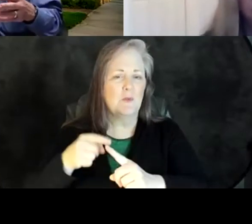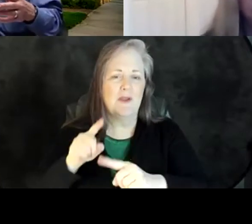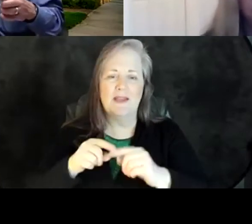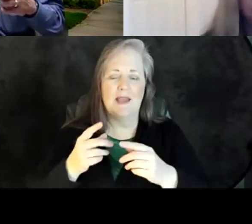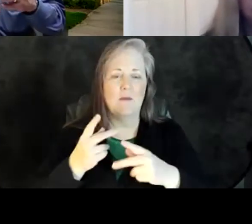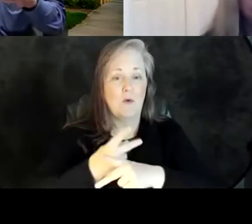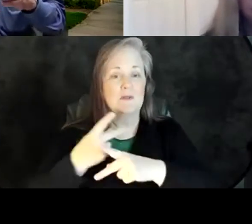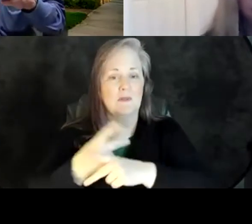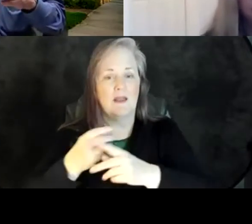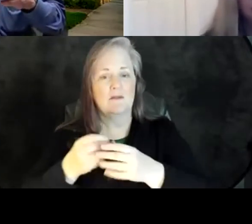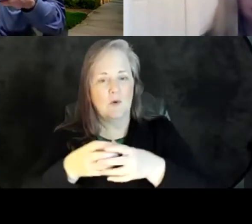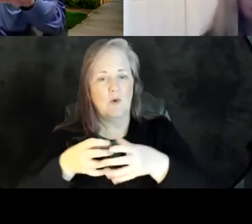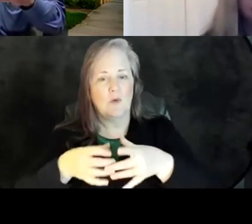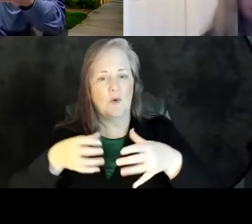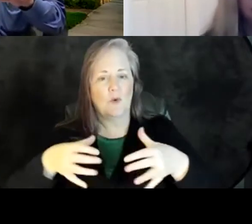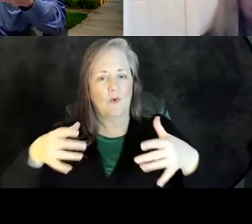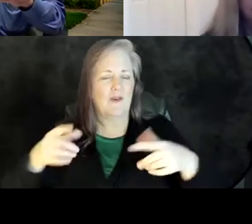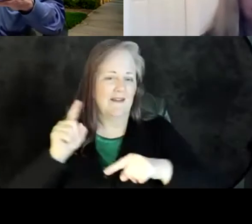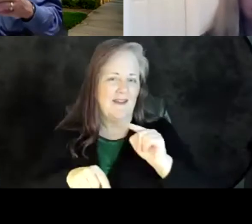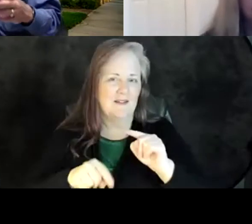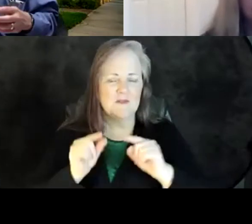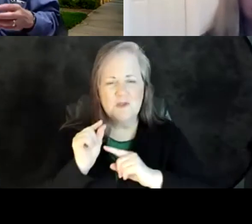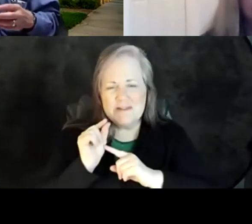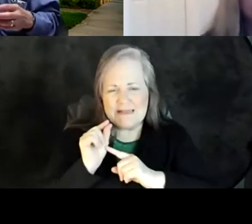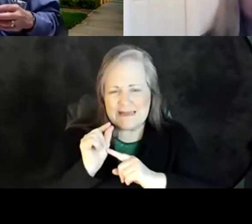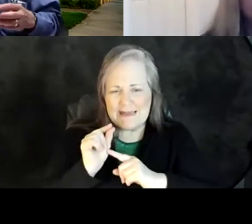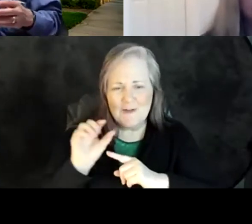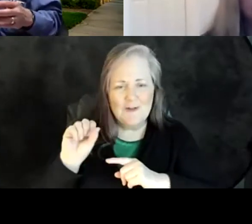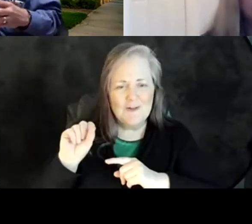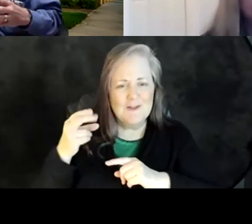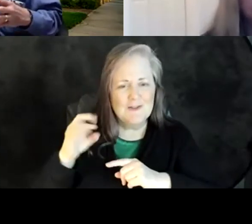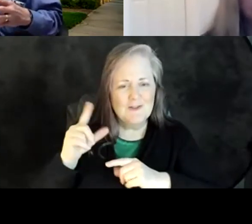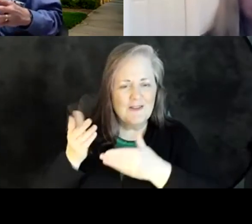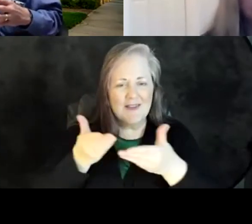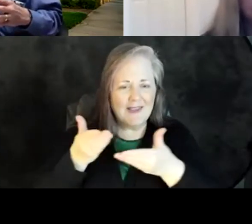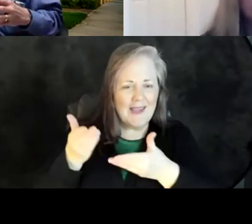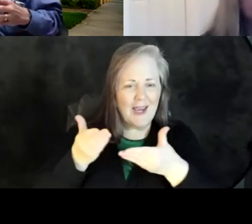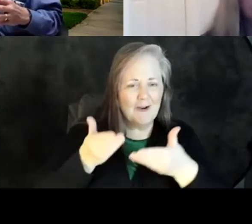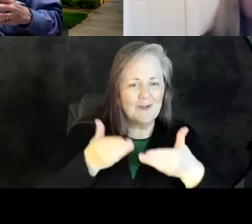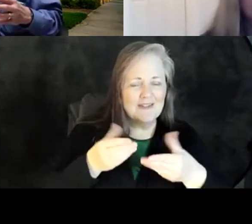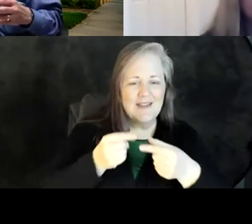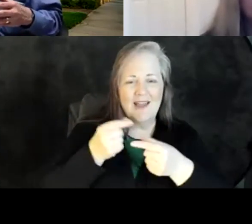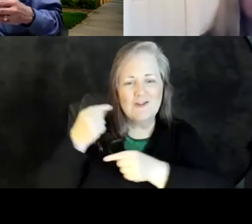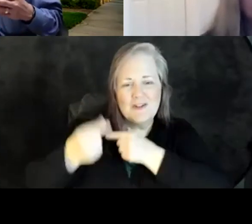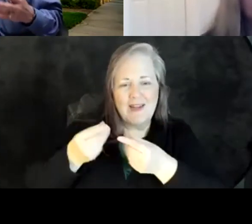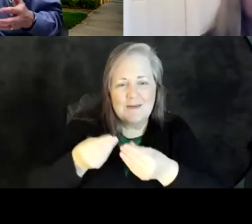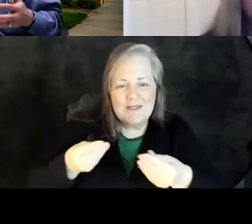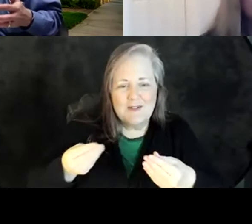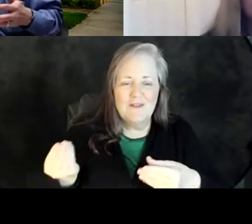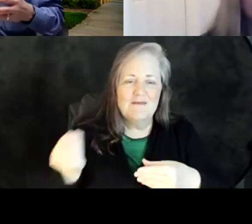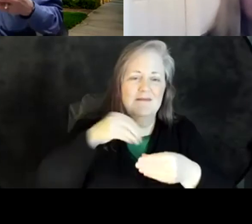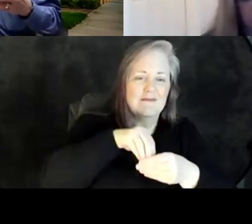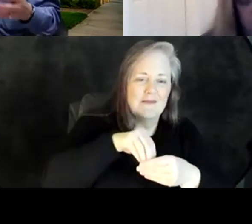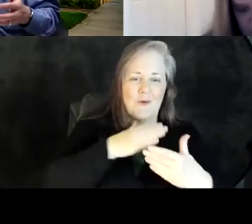multiply. So it's still just a little shell that's carrying the genetic material in. And